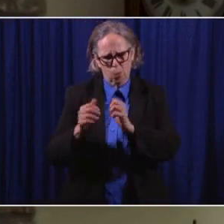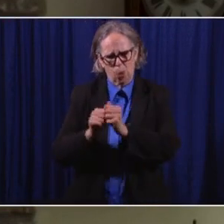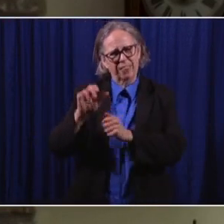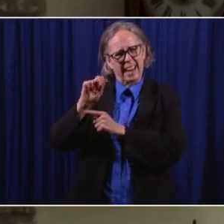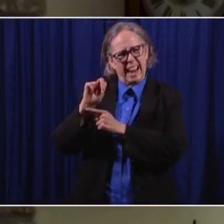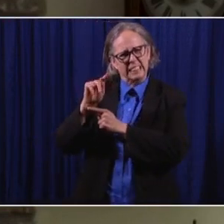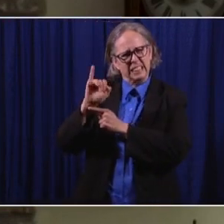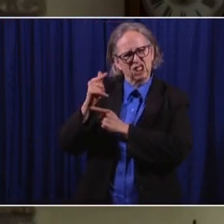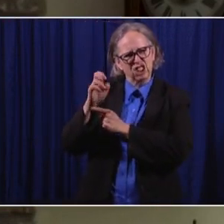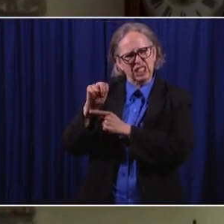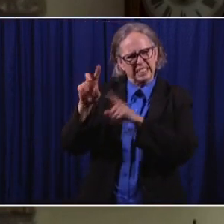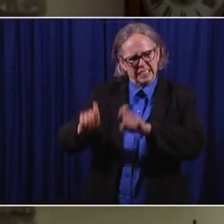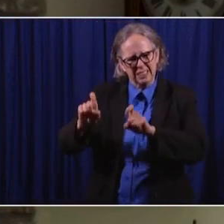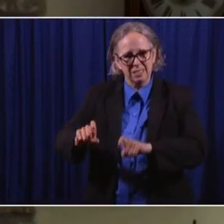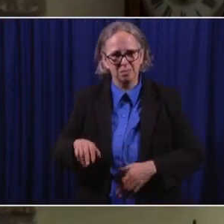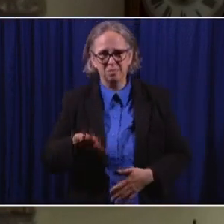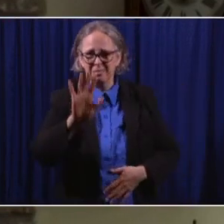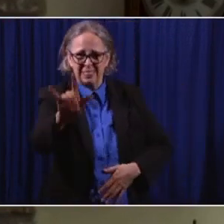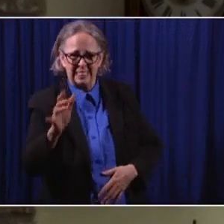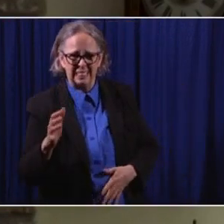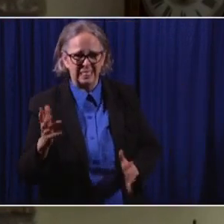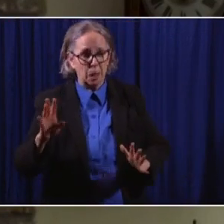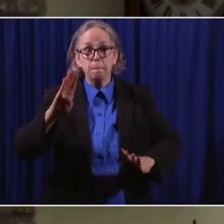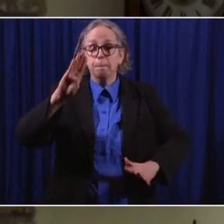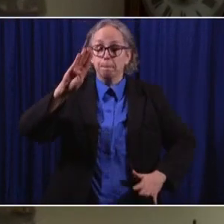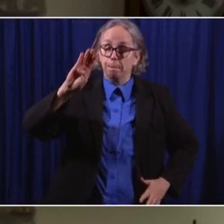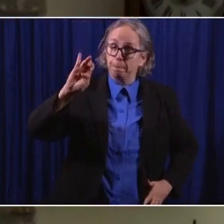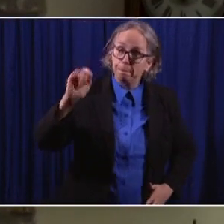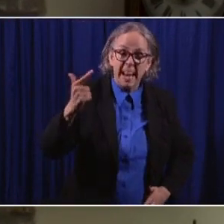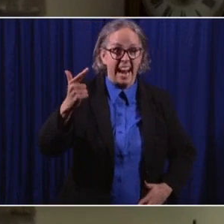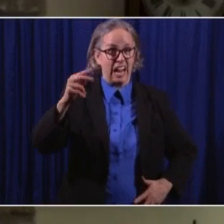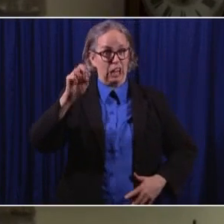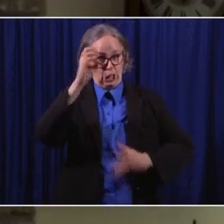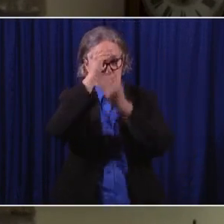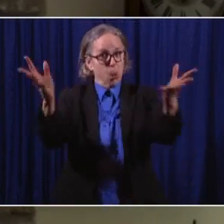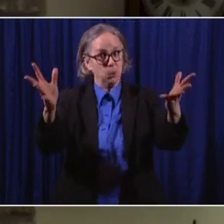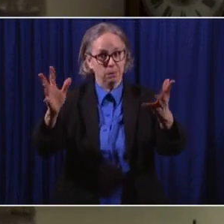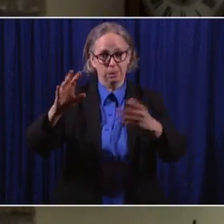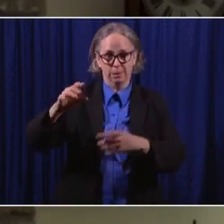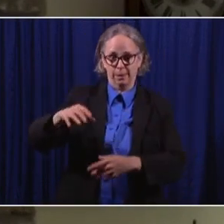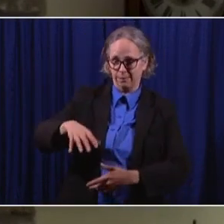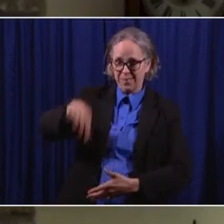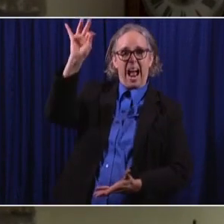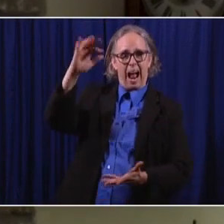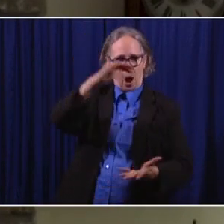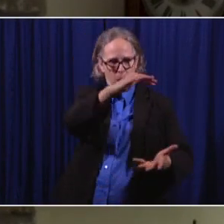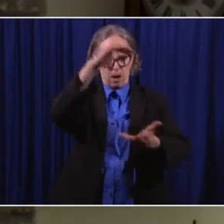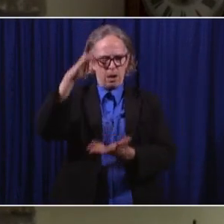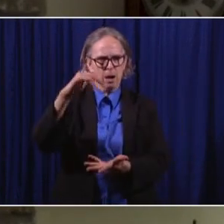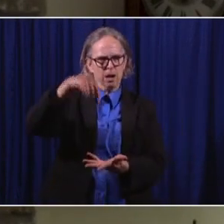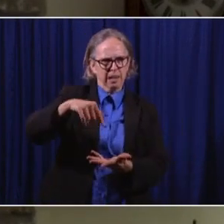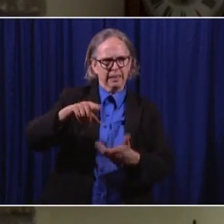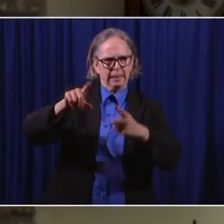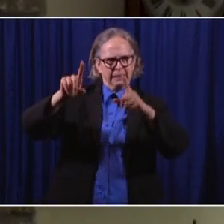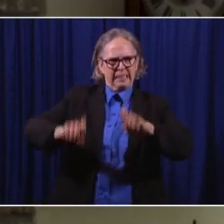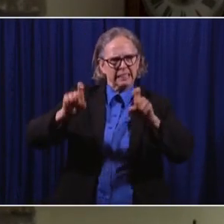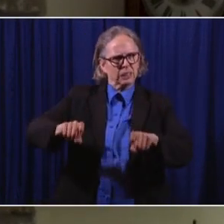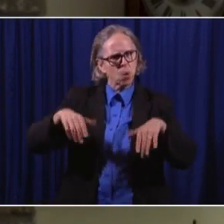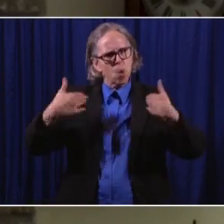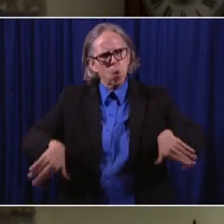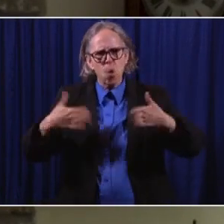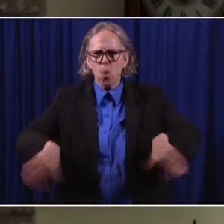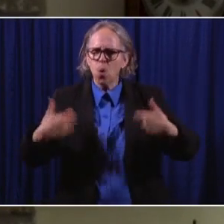big news. This is separate and apart, from any consortium that we were involved in. And